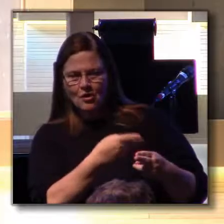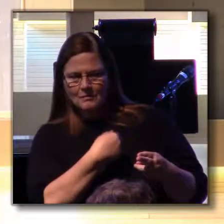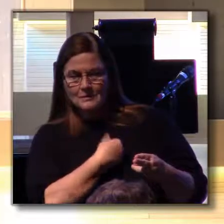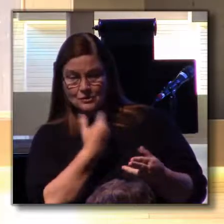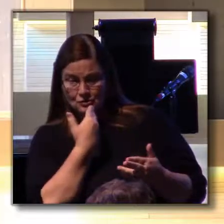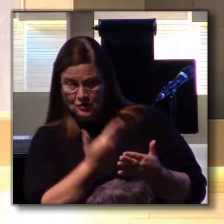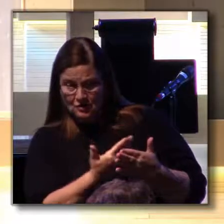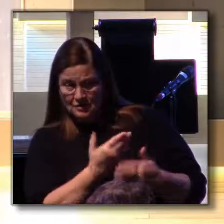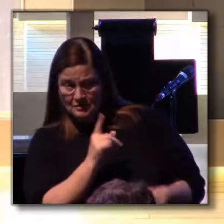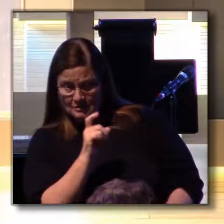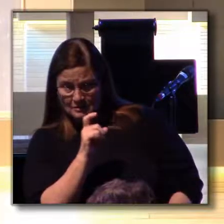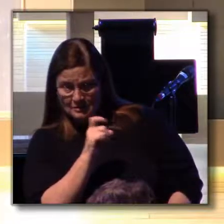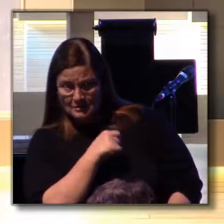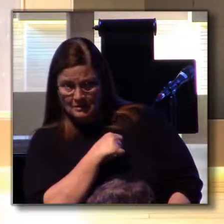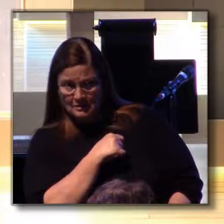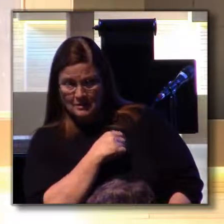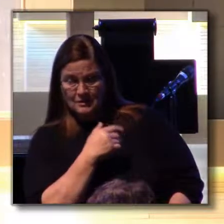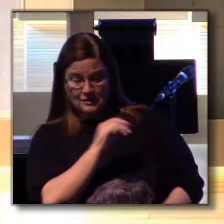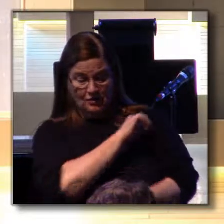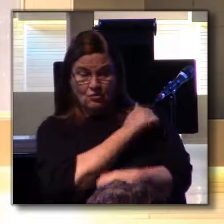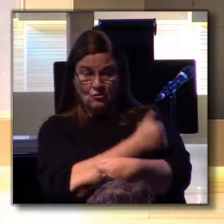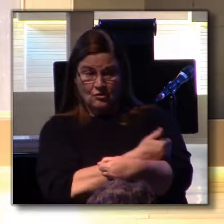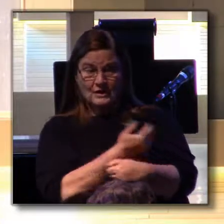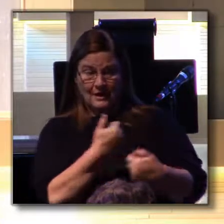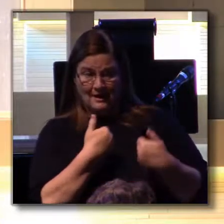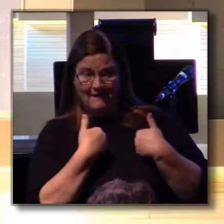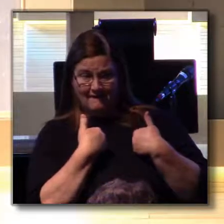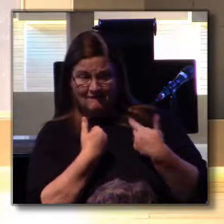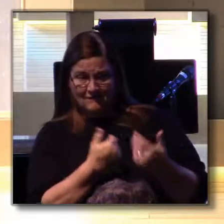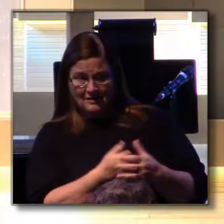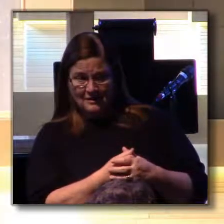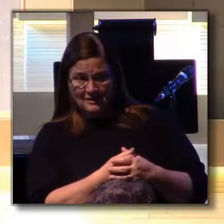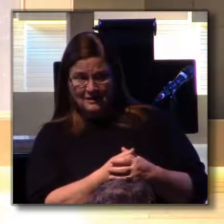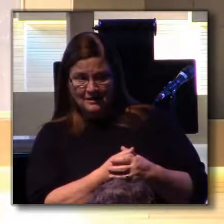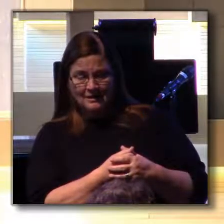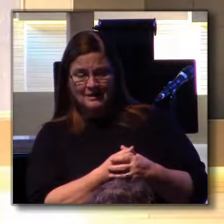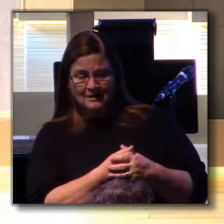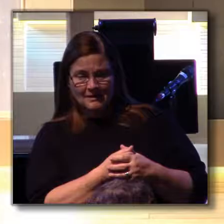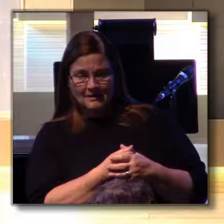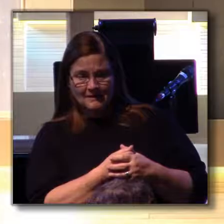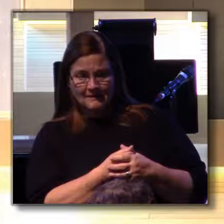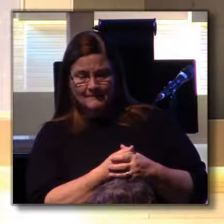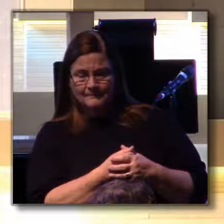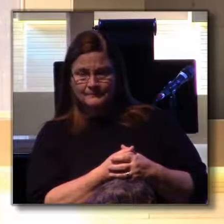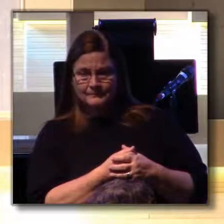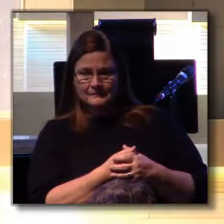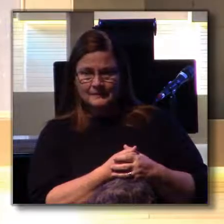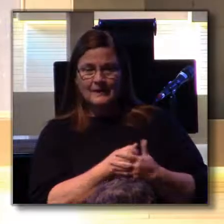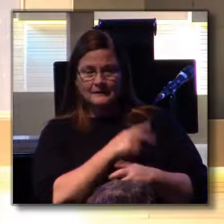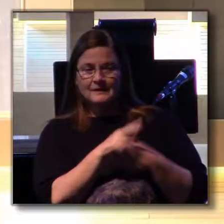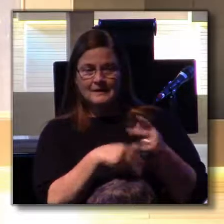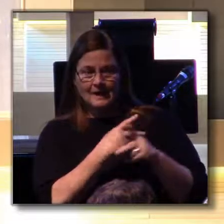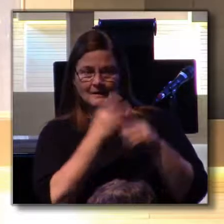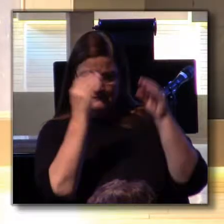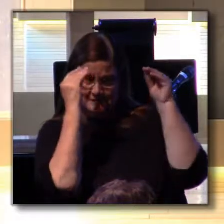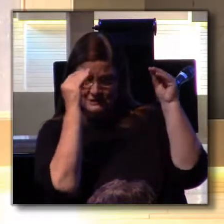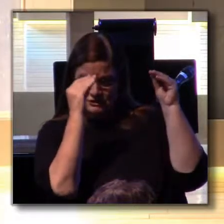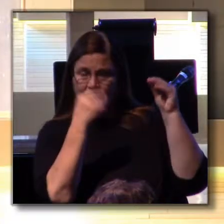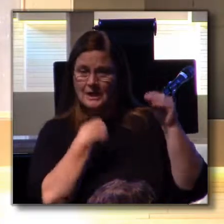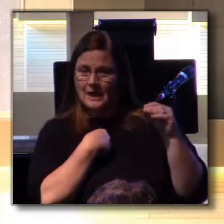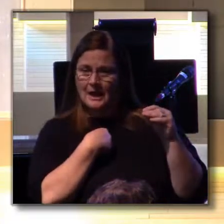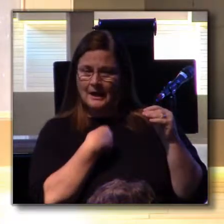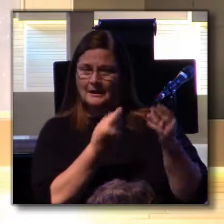And the authority that I have and the nature of the teaching that I deliver. And so